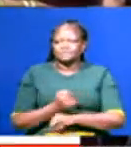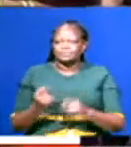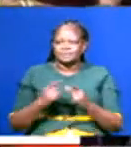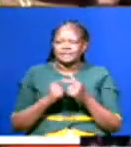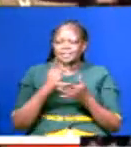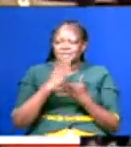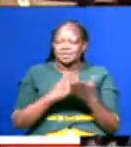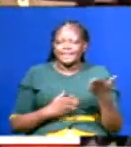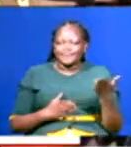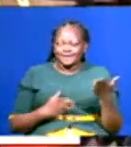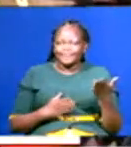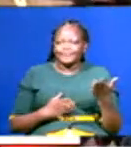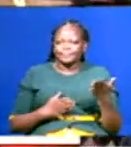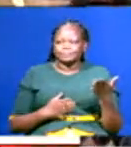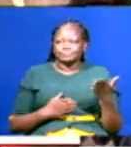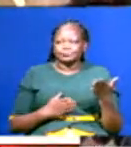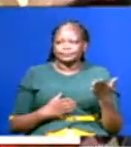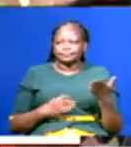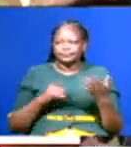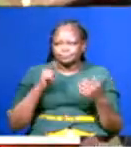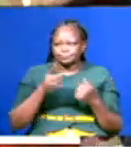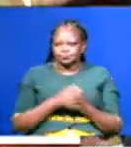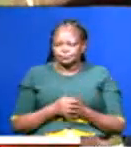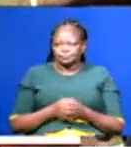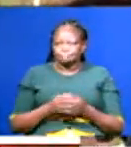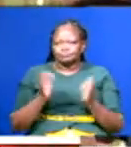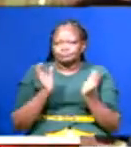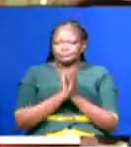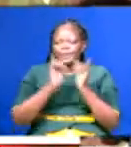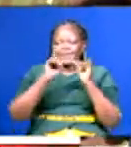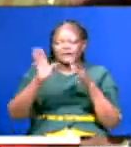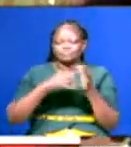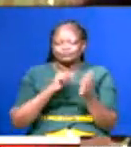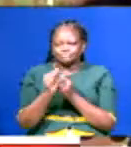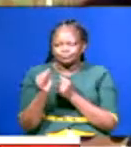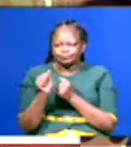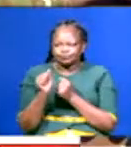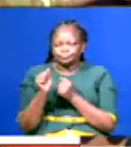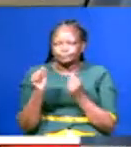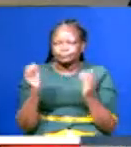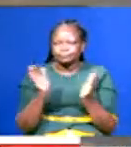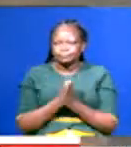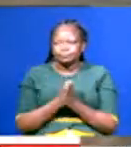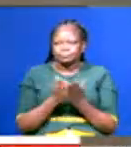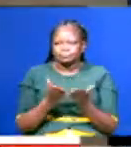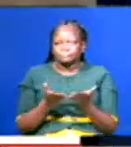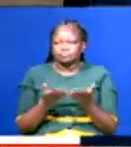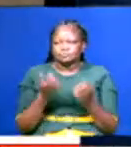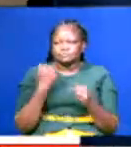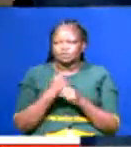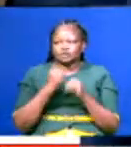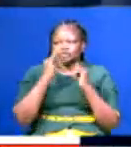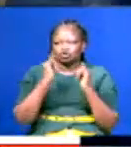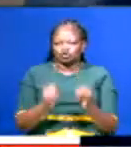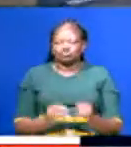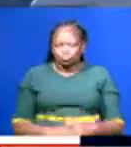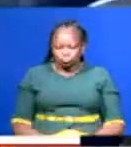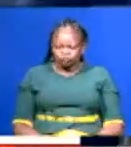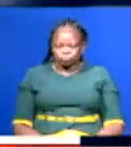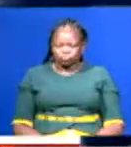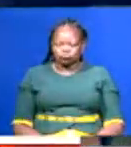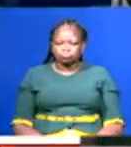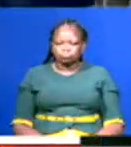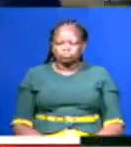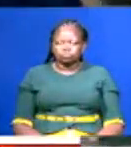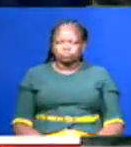section of this stadium has to be demolished and worked afresh. For Prime Edition Sports, I'm Daniel